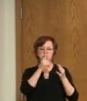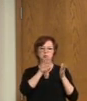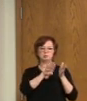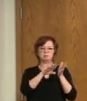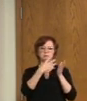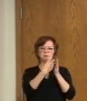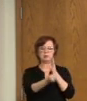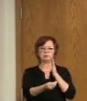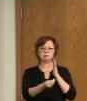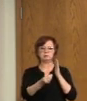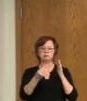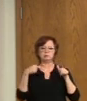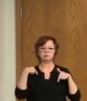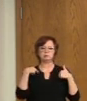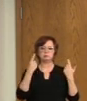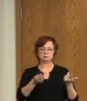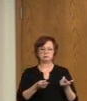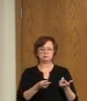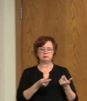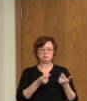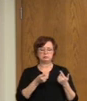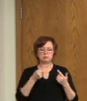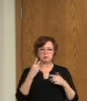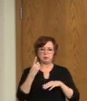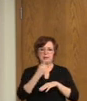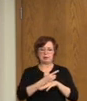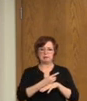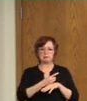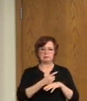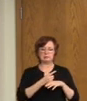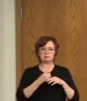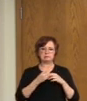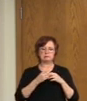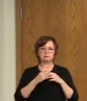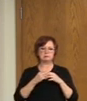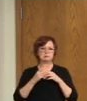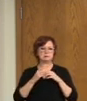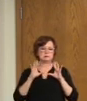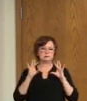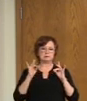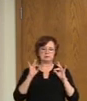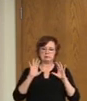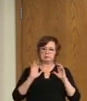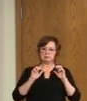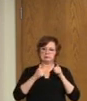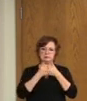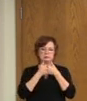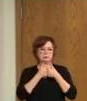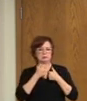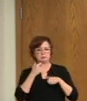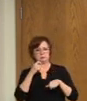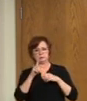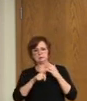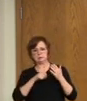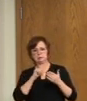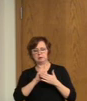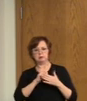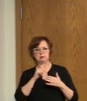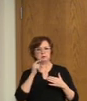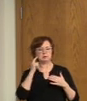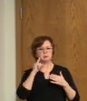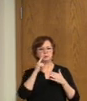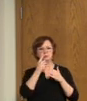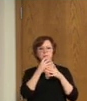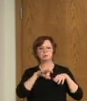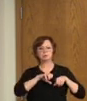one is painful at any time of year, but it must be especially difficult during Christmas. We are very sorry for your loss.